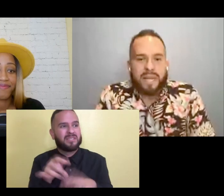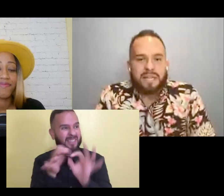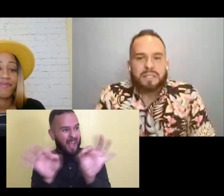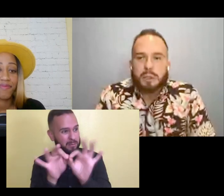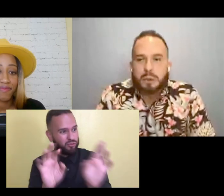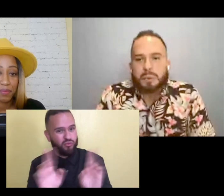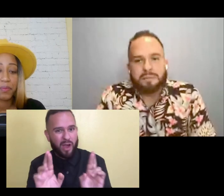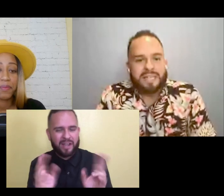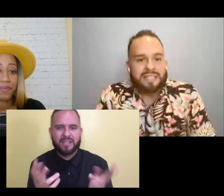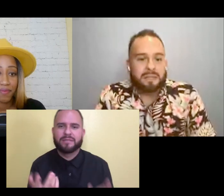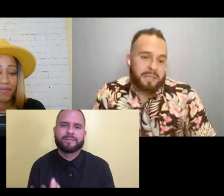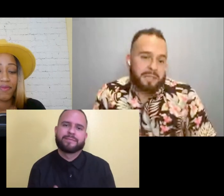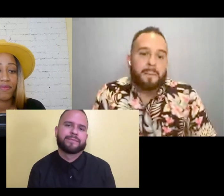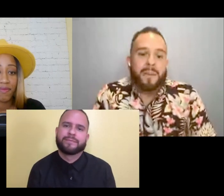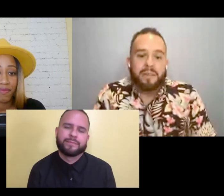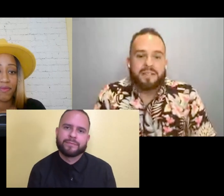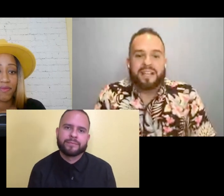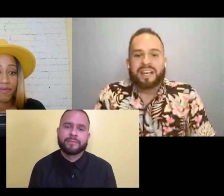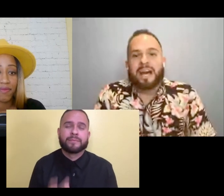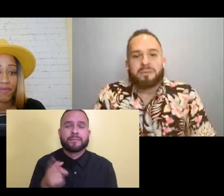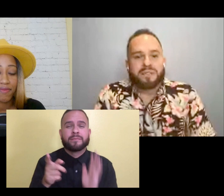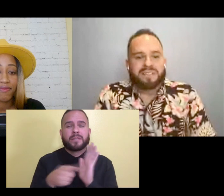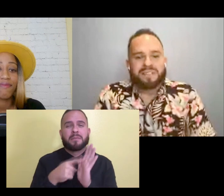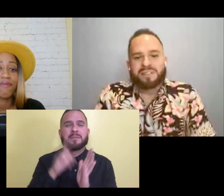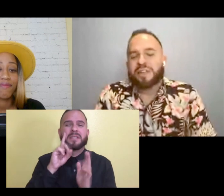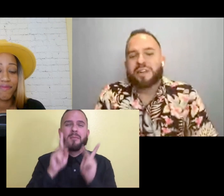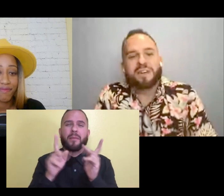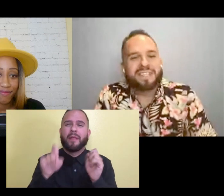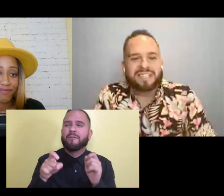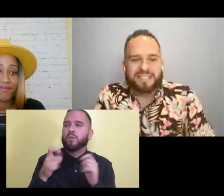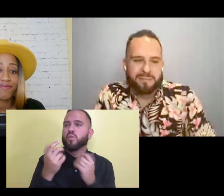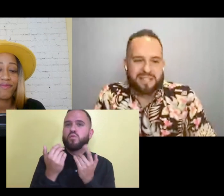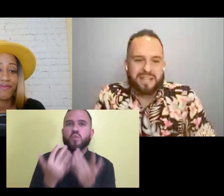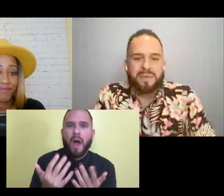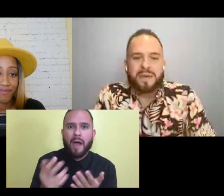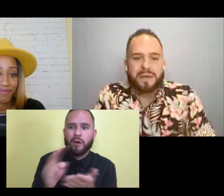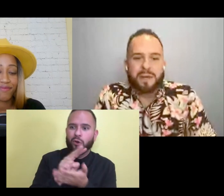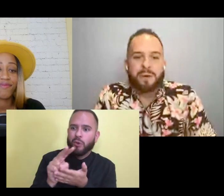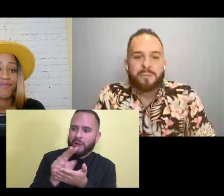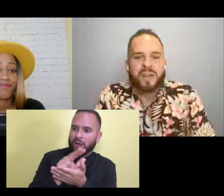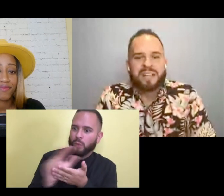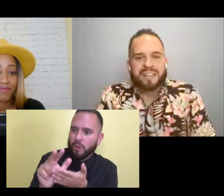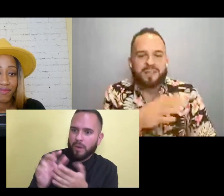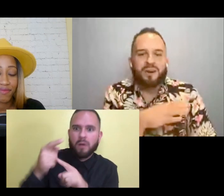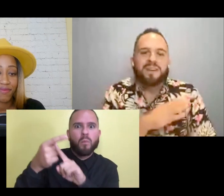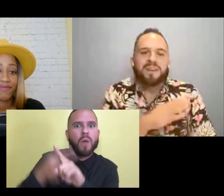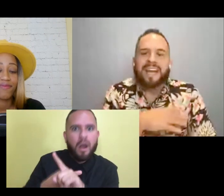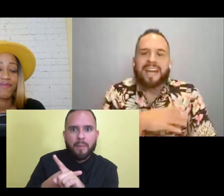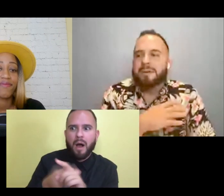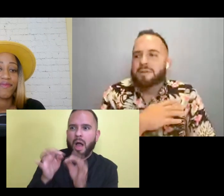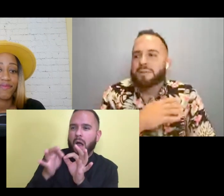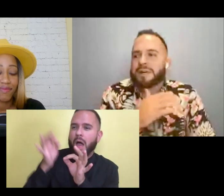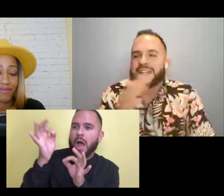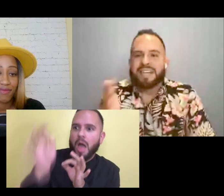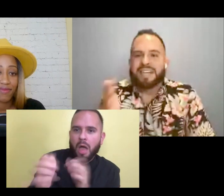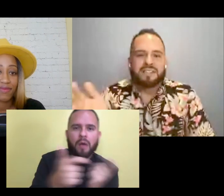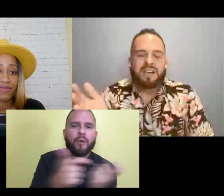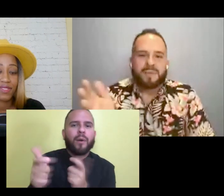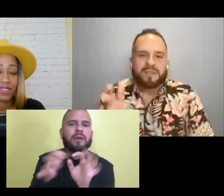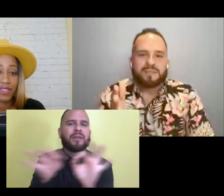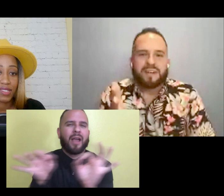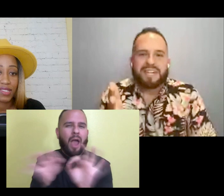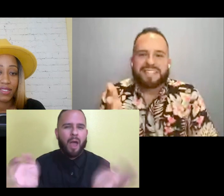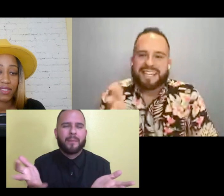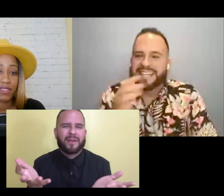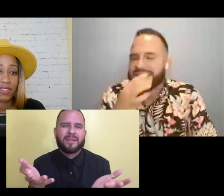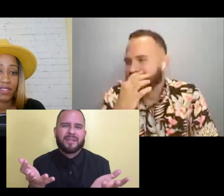got to wait 2-3 weeks, sometimes a month to get captions. And so they don't get that same excitement. That's all fun and games. But now let's talk